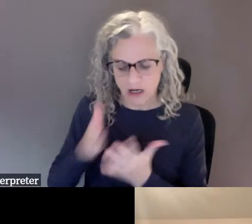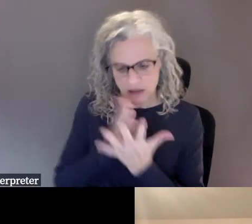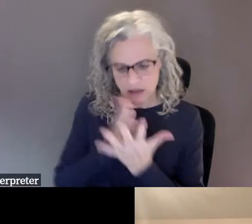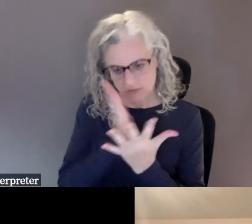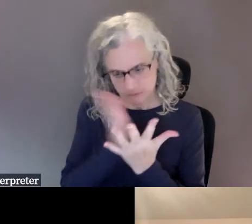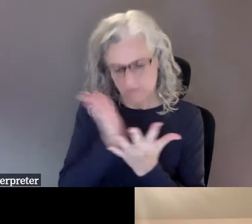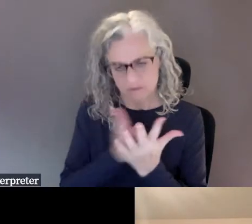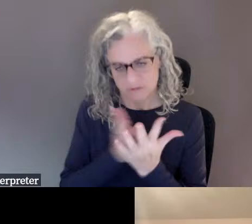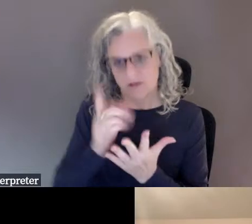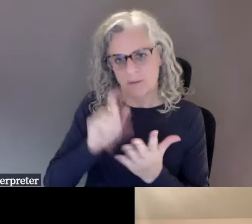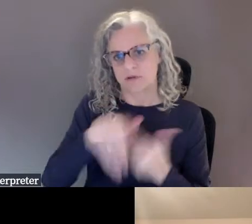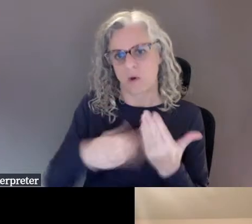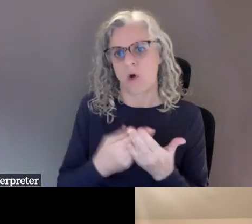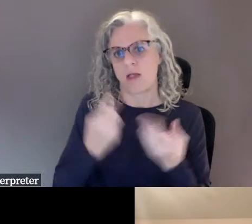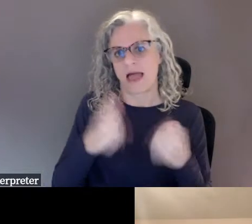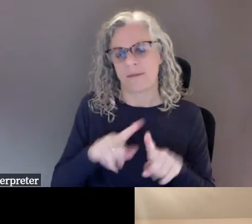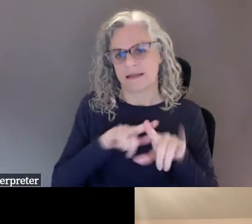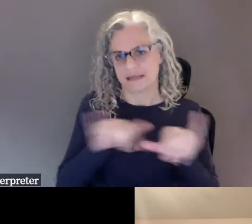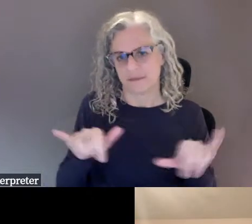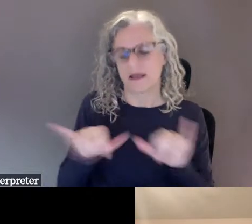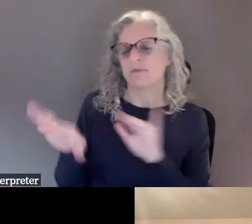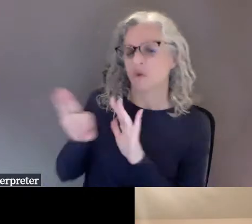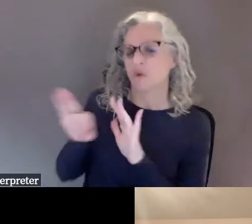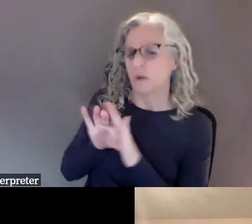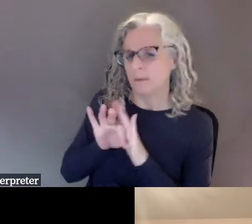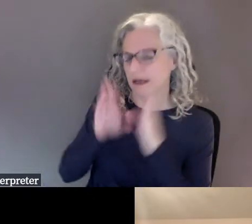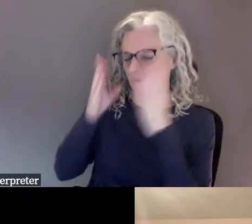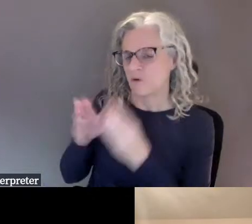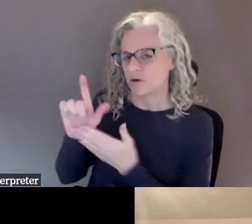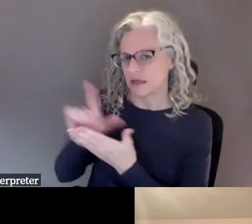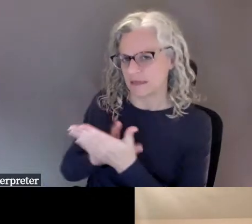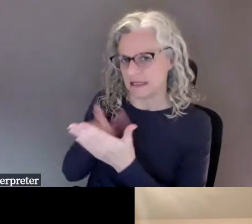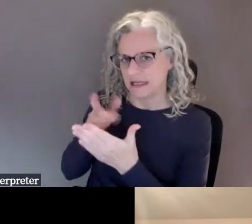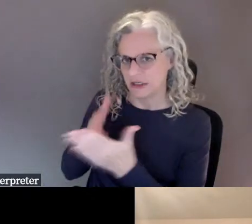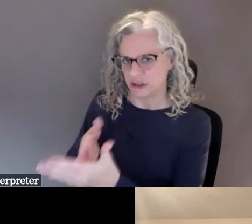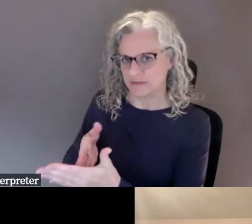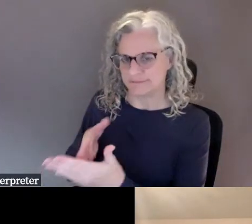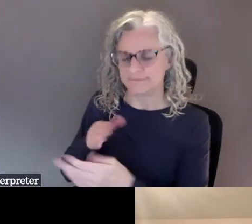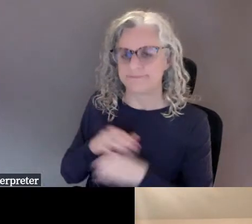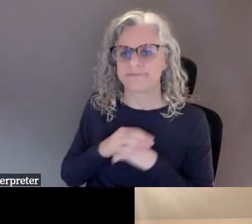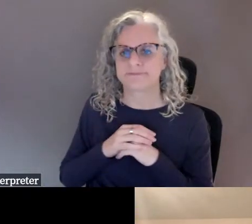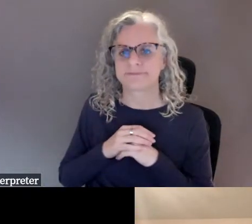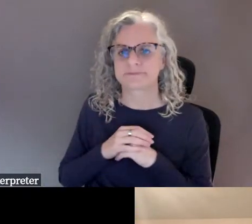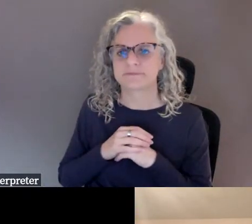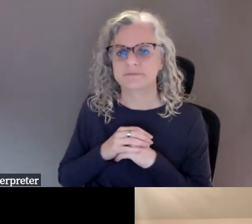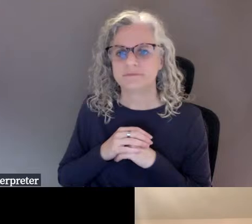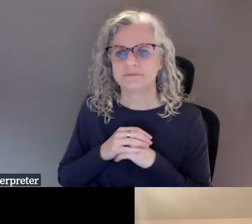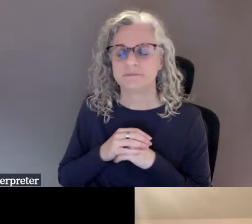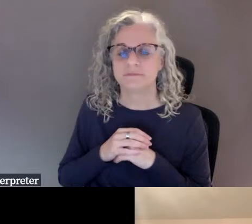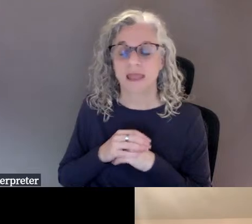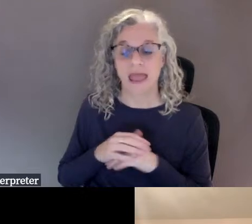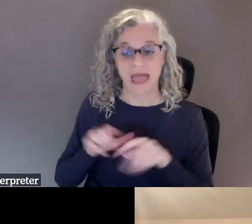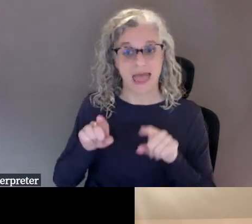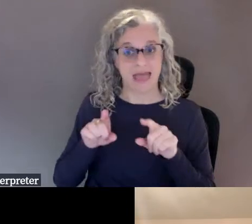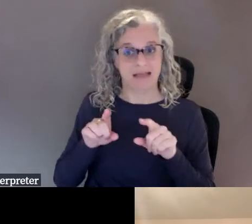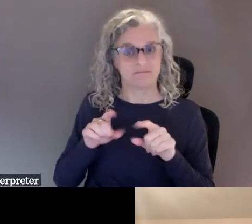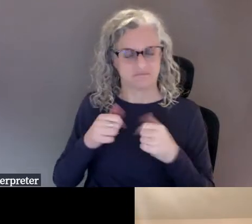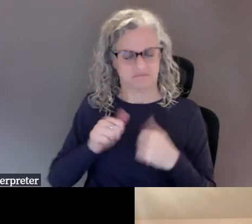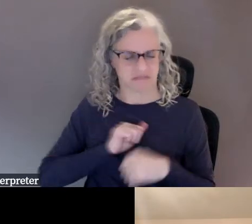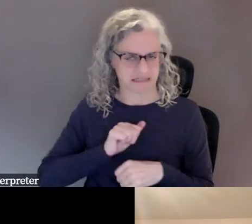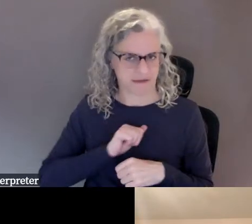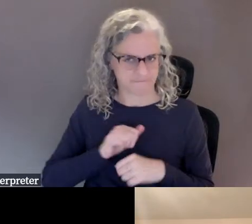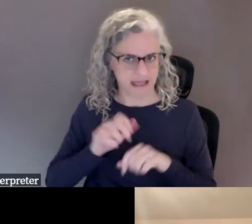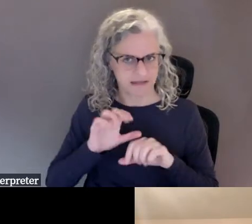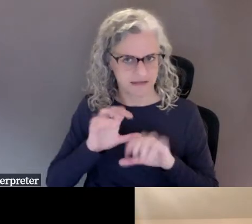push. We had decided on litigation, and we also decided on it because, as a movement lawyer, you don't see your end